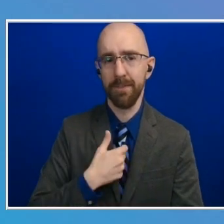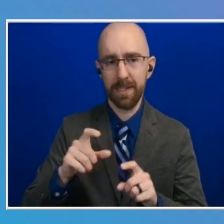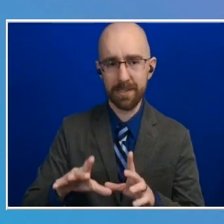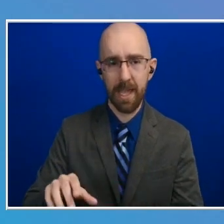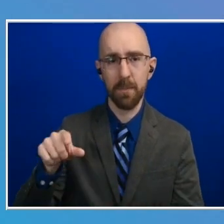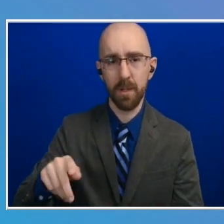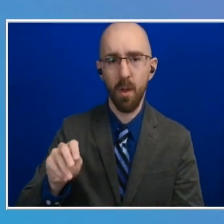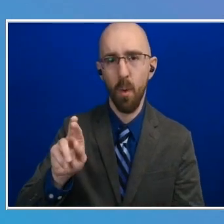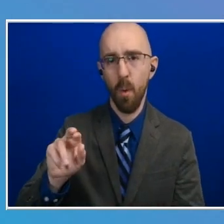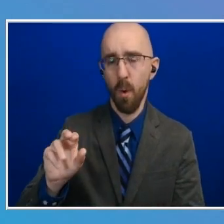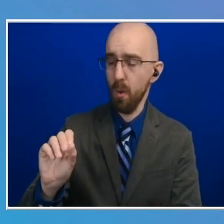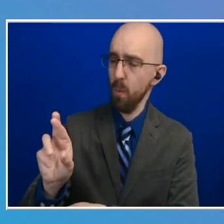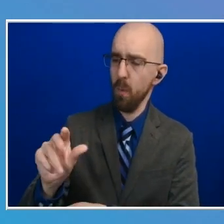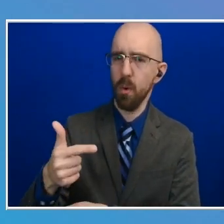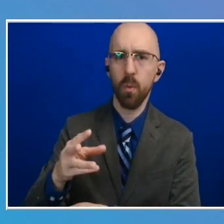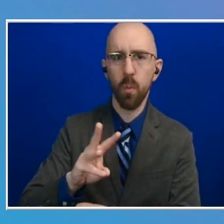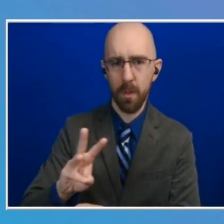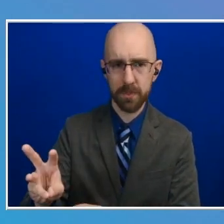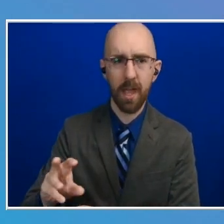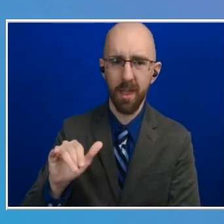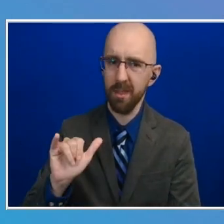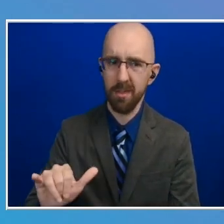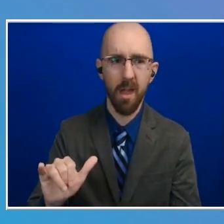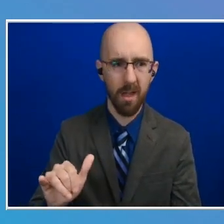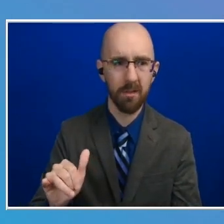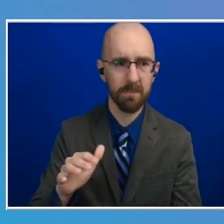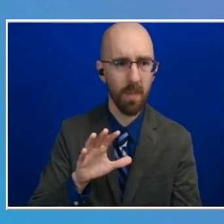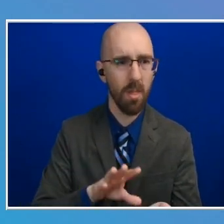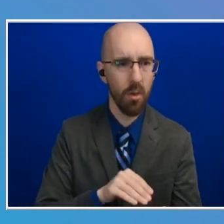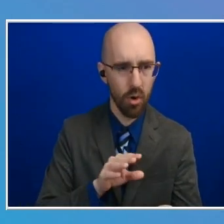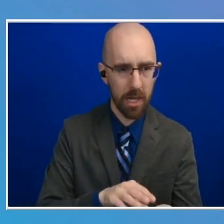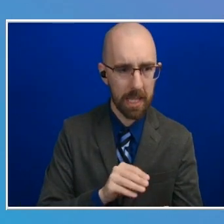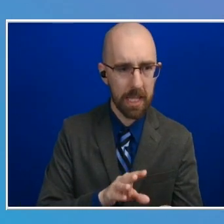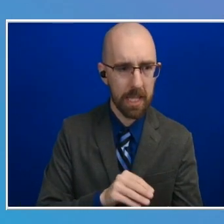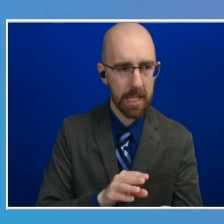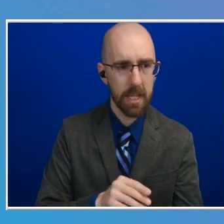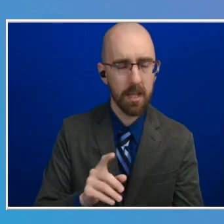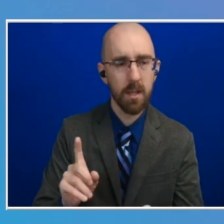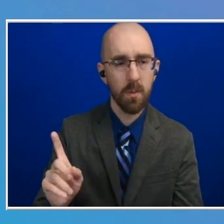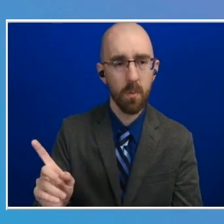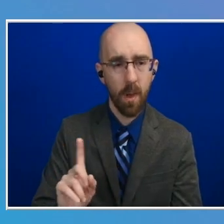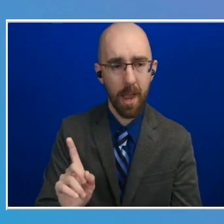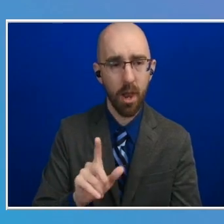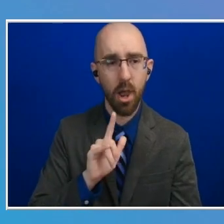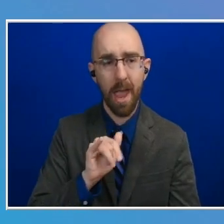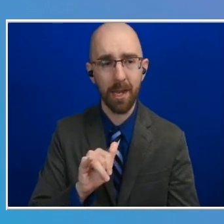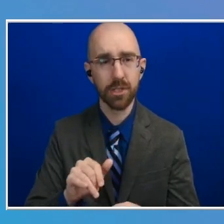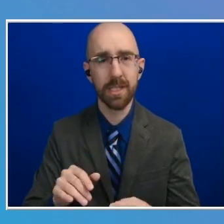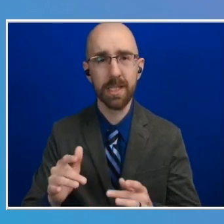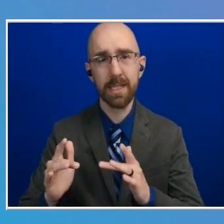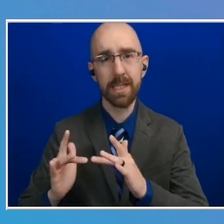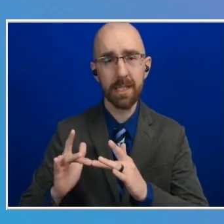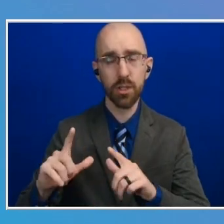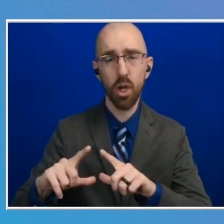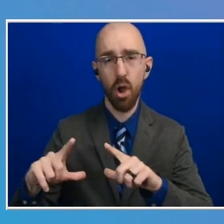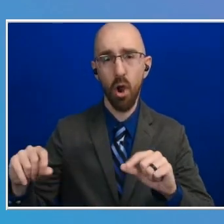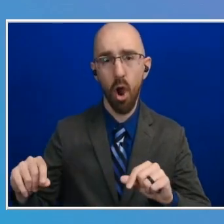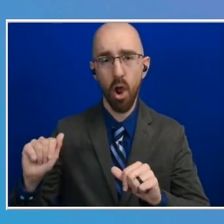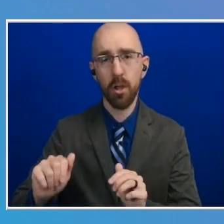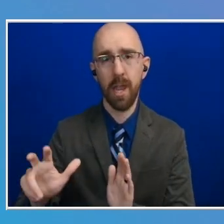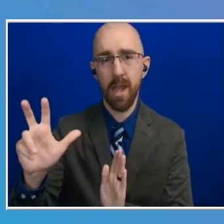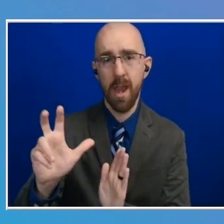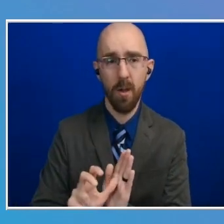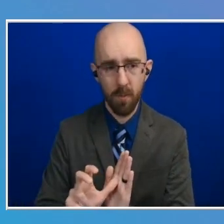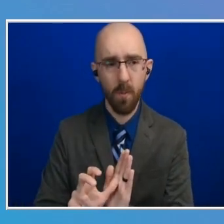and that is a learning where there are actually digital cards that you can download, and it's for